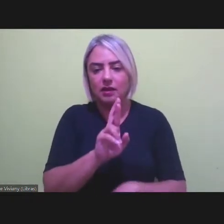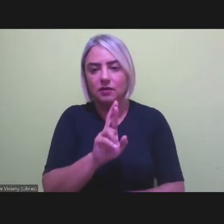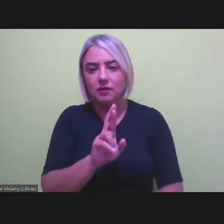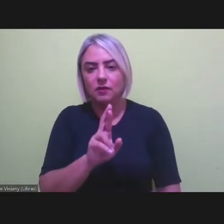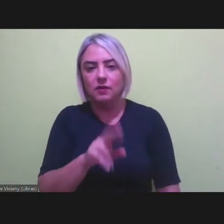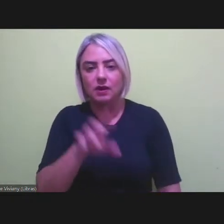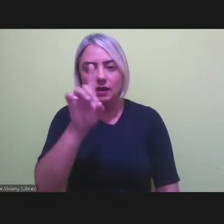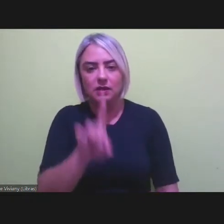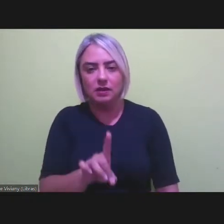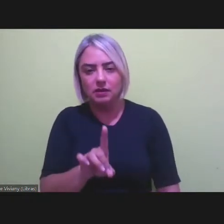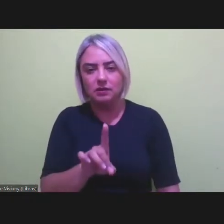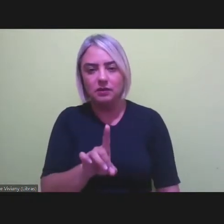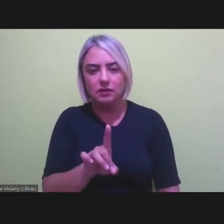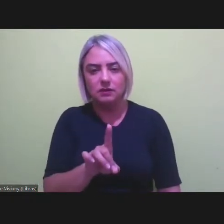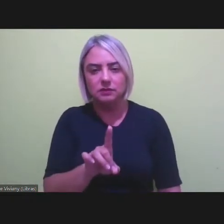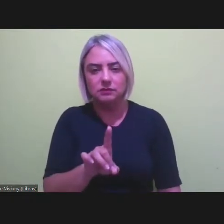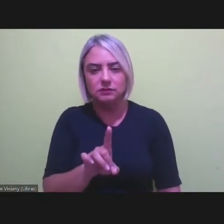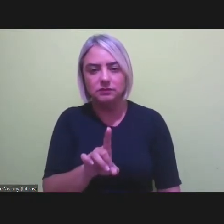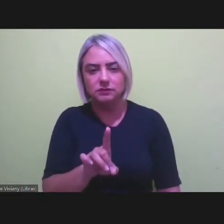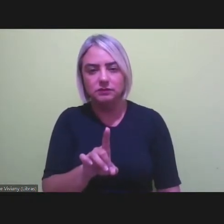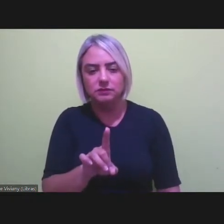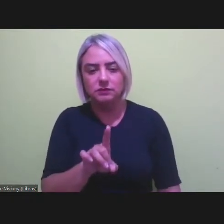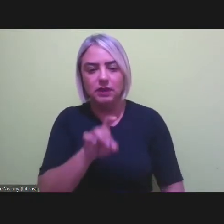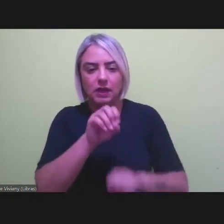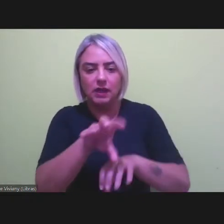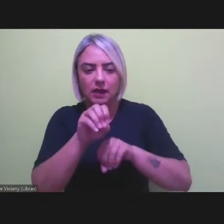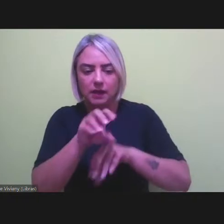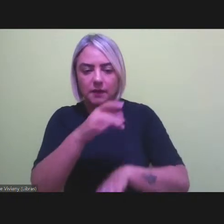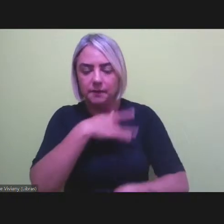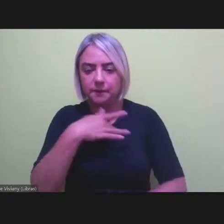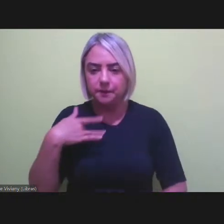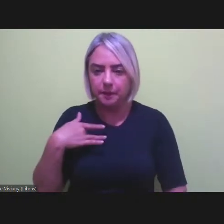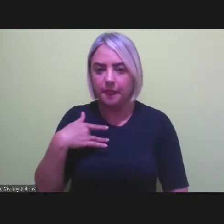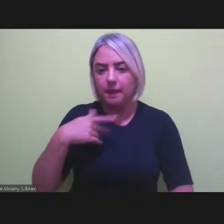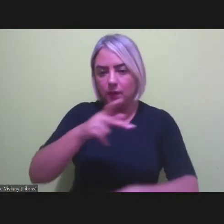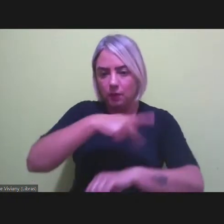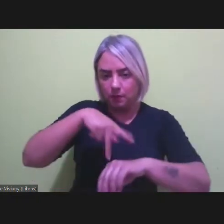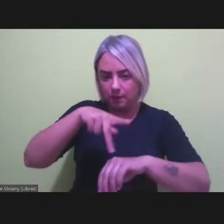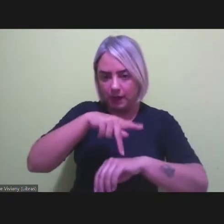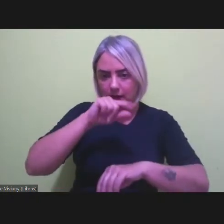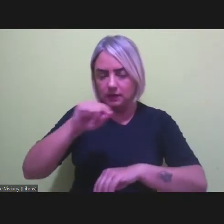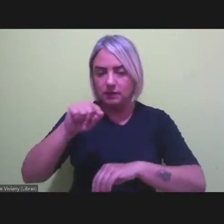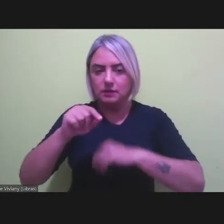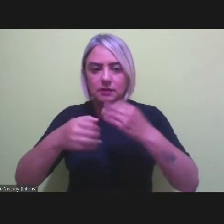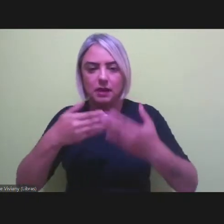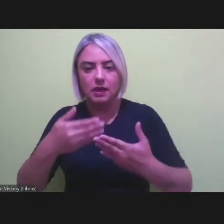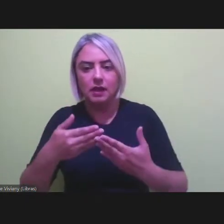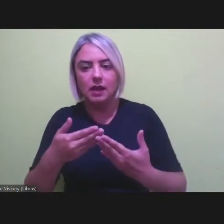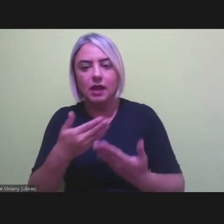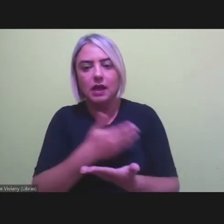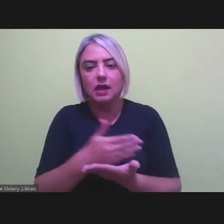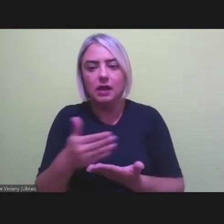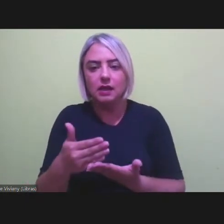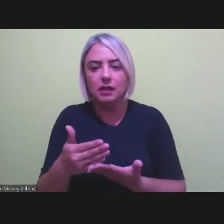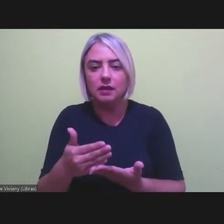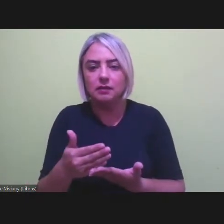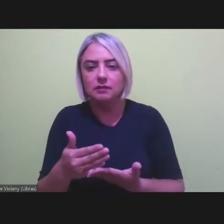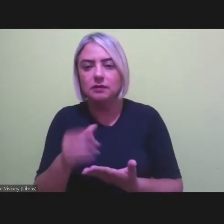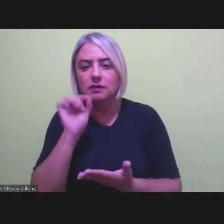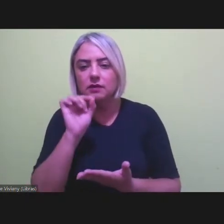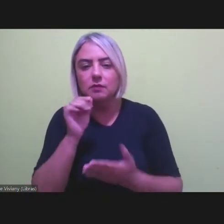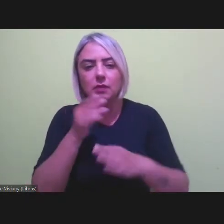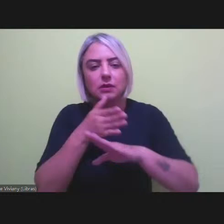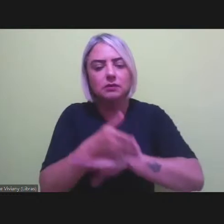And I'd like to invite LaDonna Guston from the Interim Director of the Healthcare Directory in Trinidad and Tobago that's